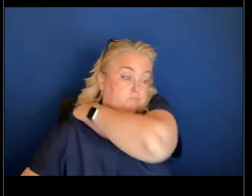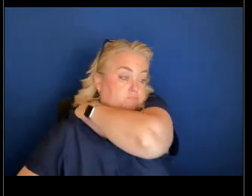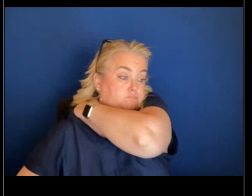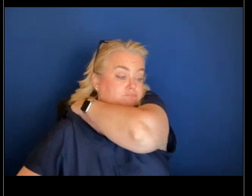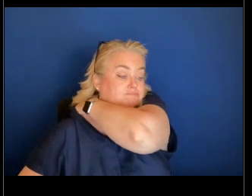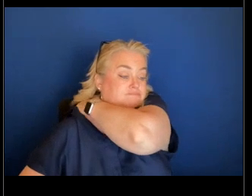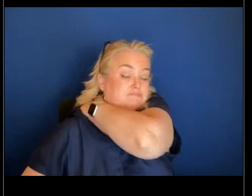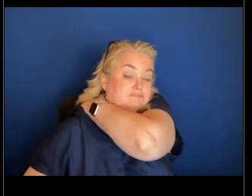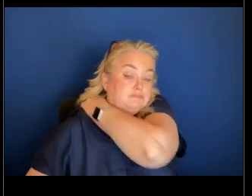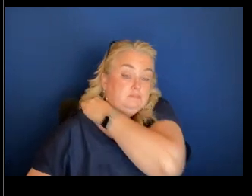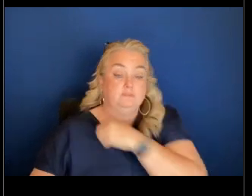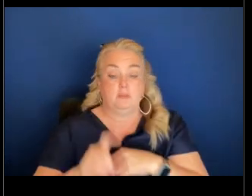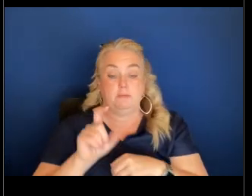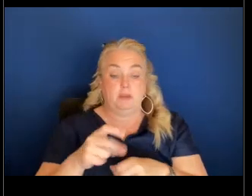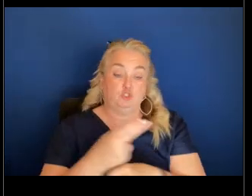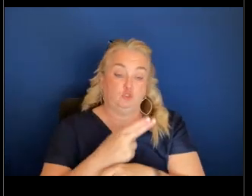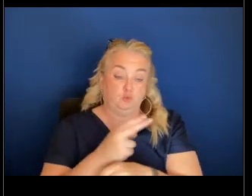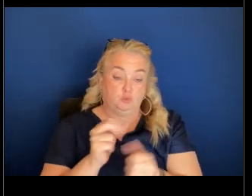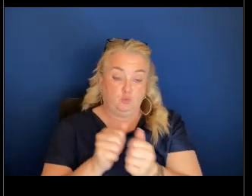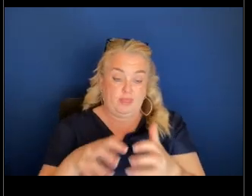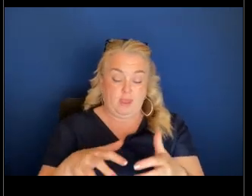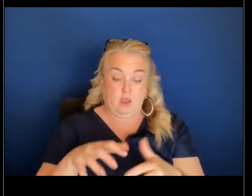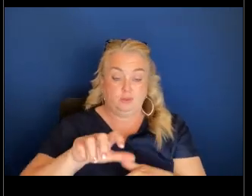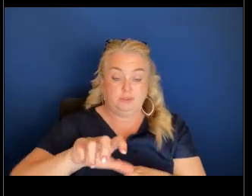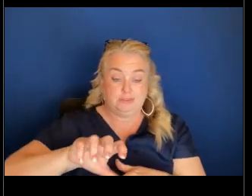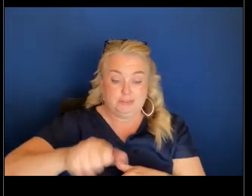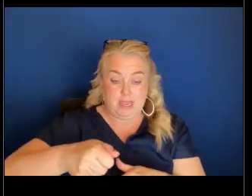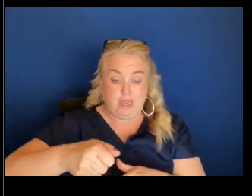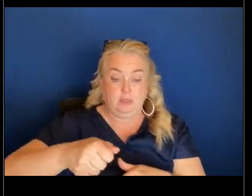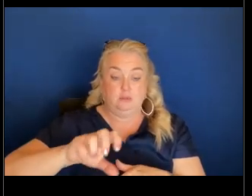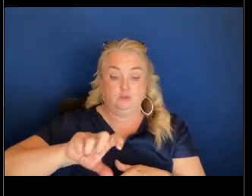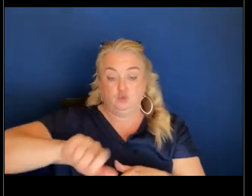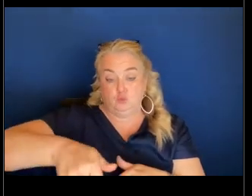Faucets must be usable without tight grasping or twisting.